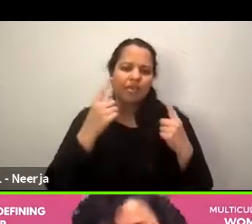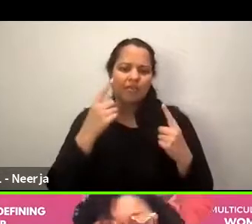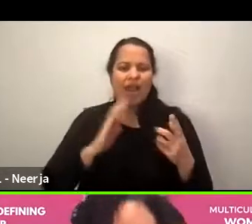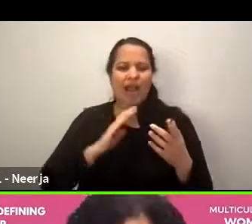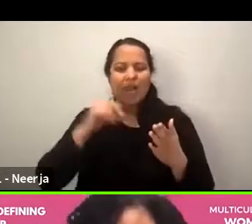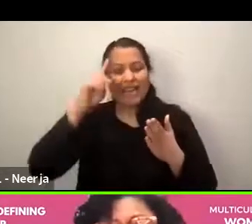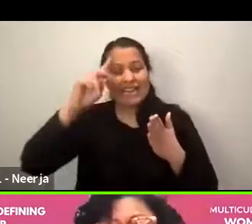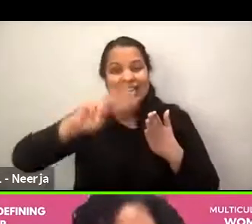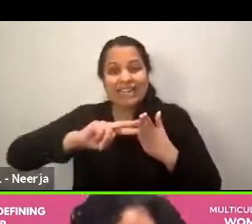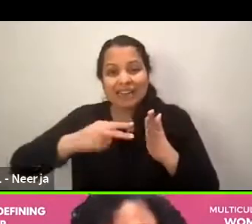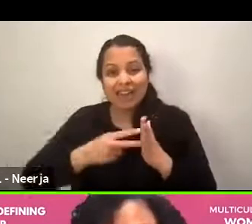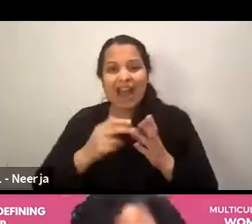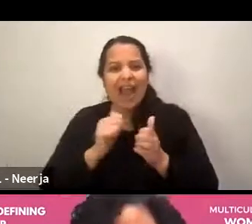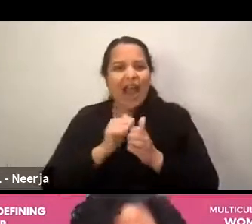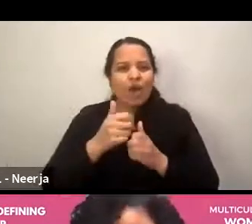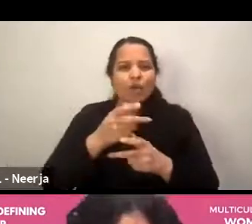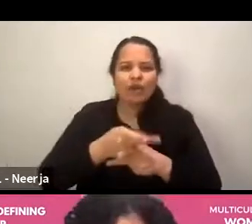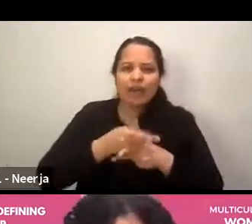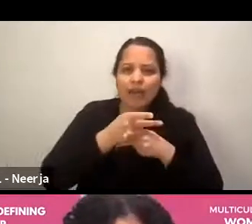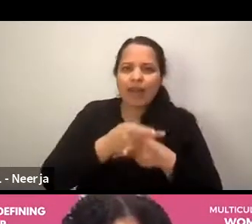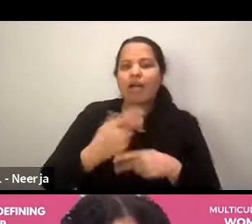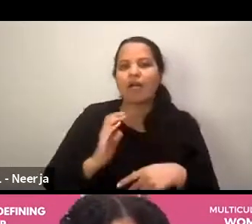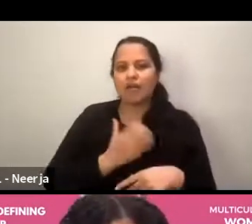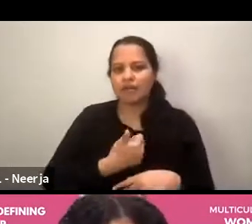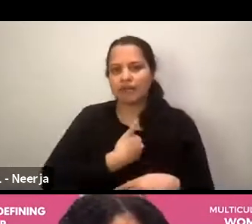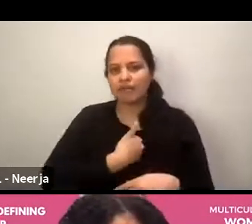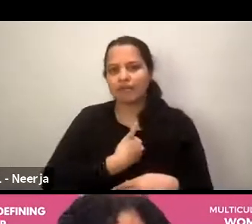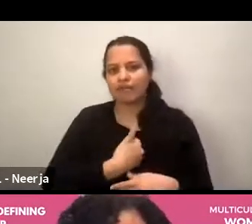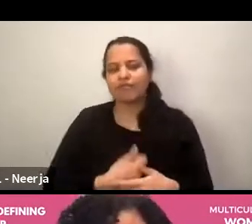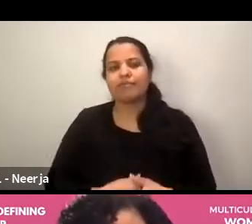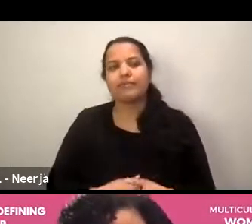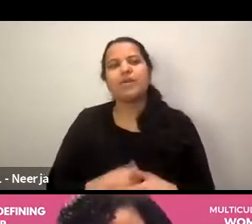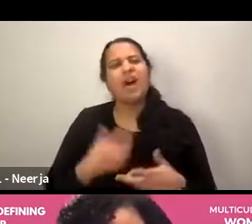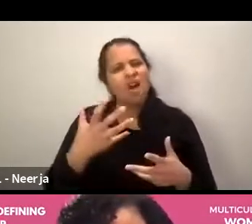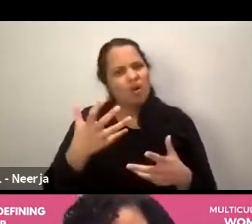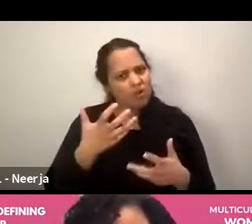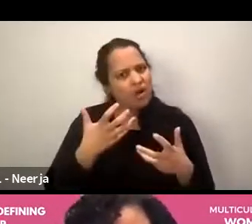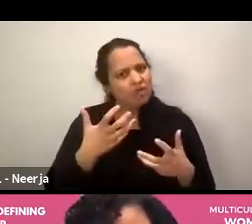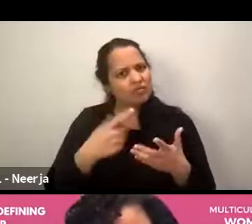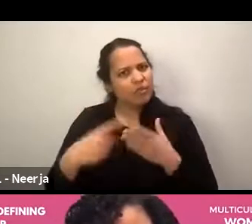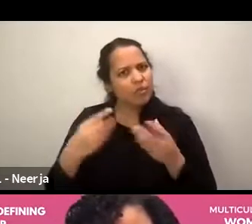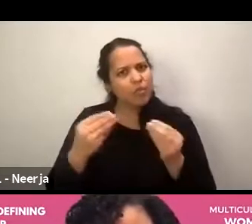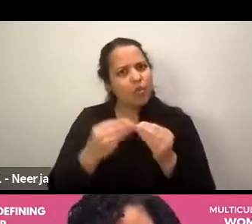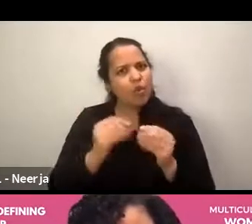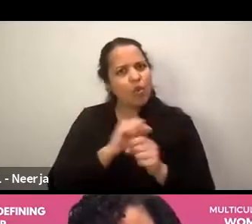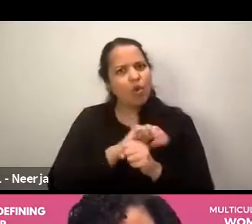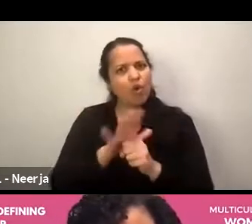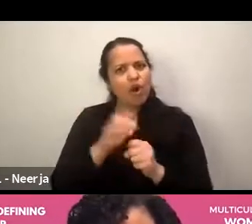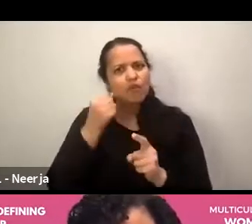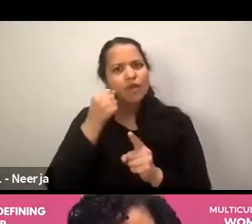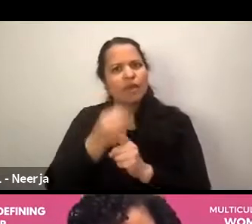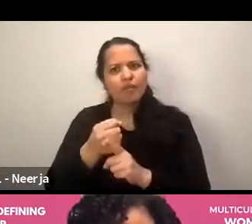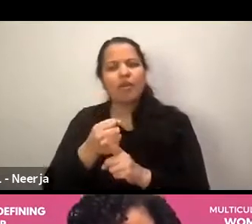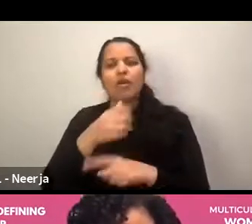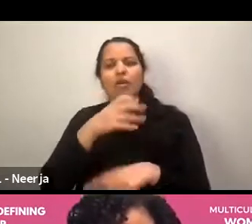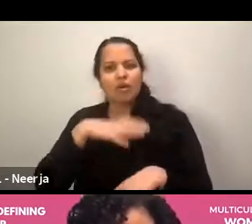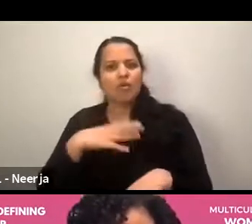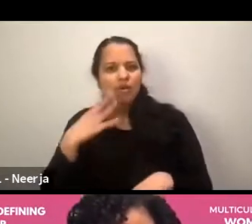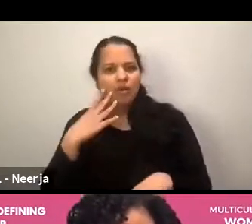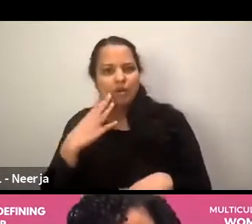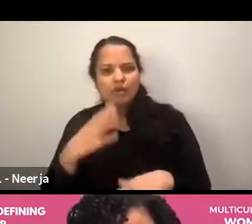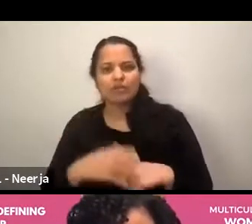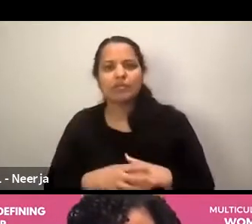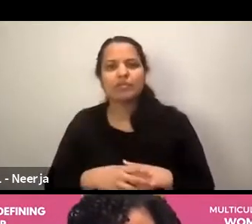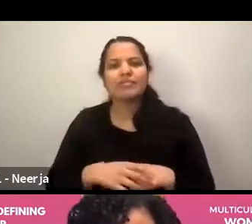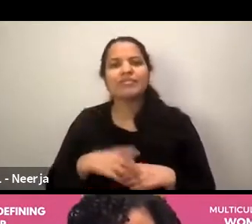ourselves? So I want to delve a little deeper into the COVID impact of women of color. And Cindy, you said something